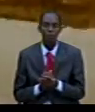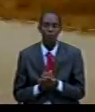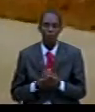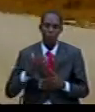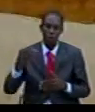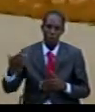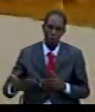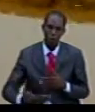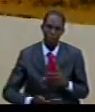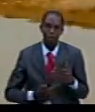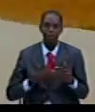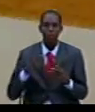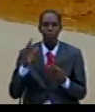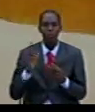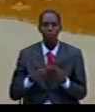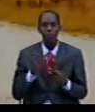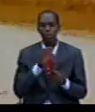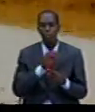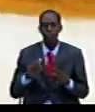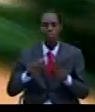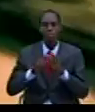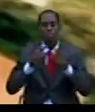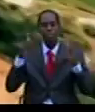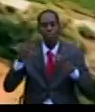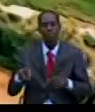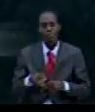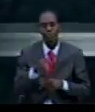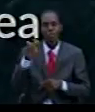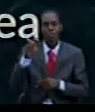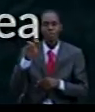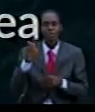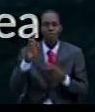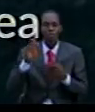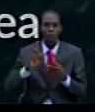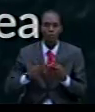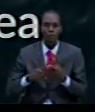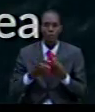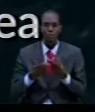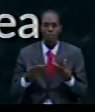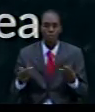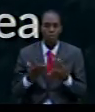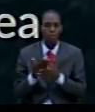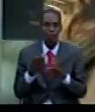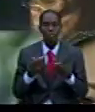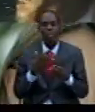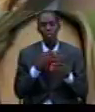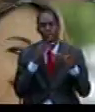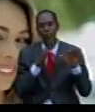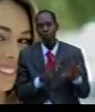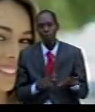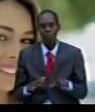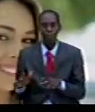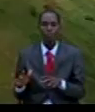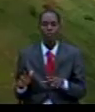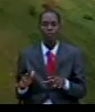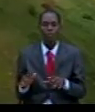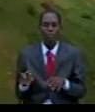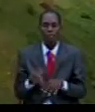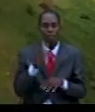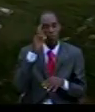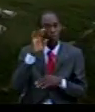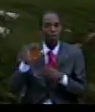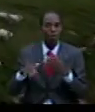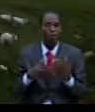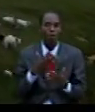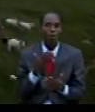Welcome to a supernatural journey to traverse land and sea. A journey for all. Beyond the splendor